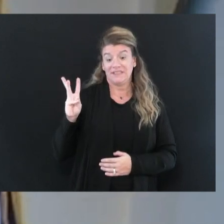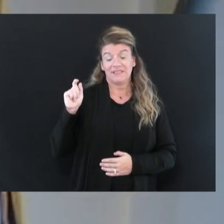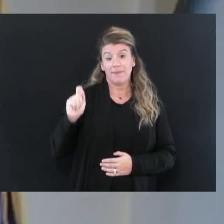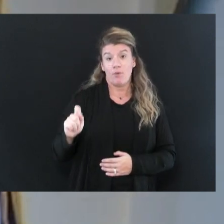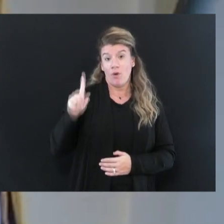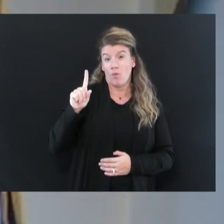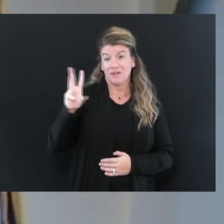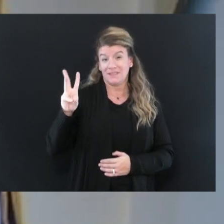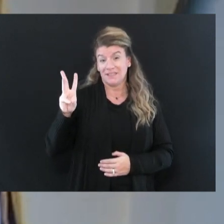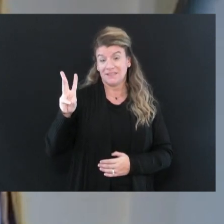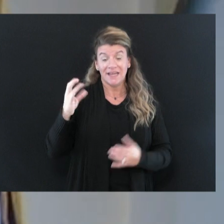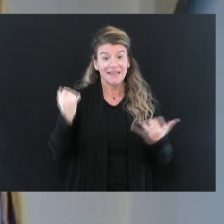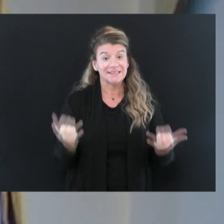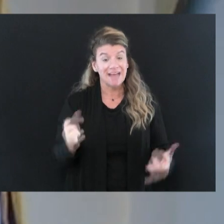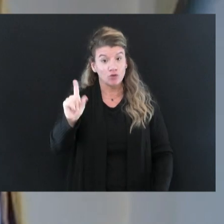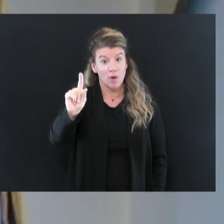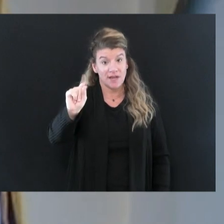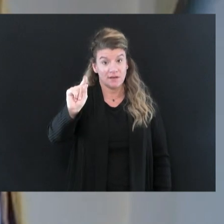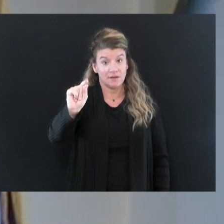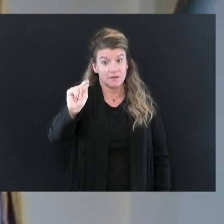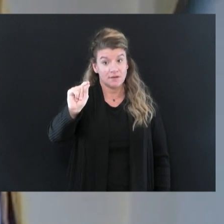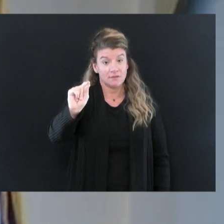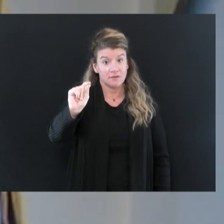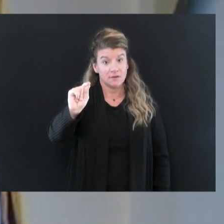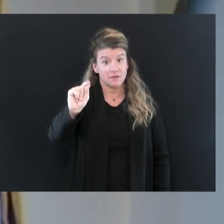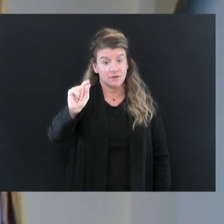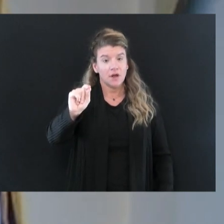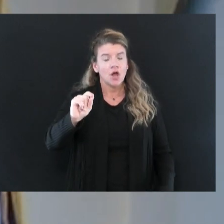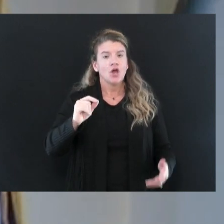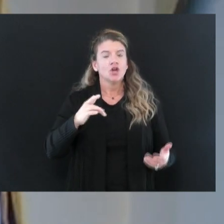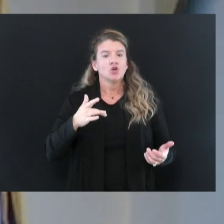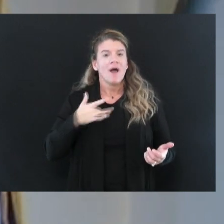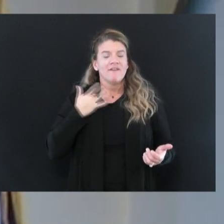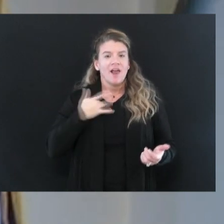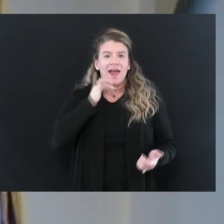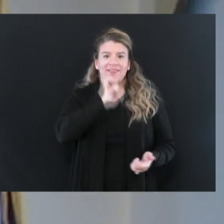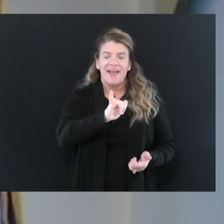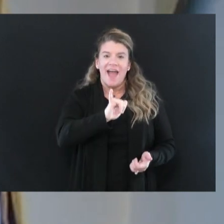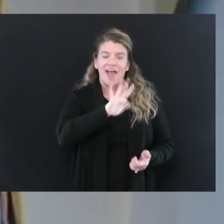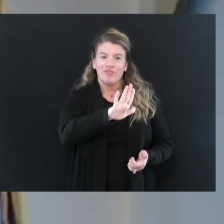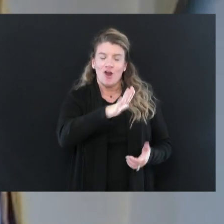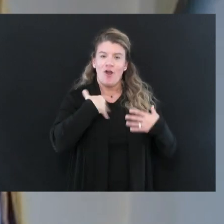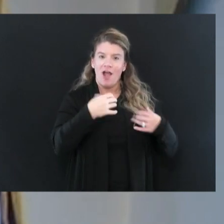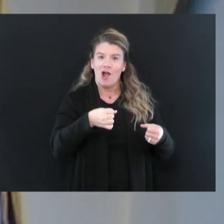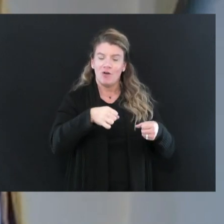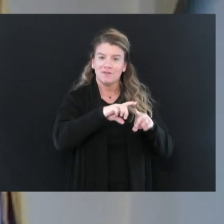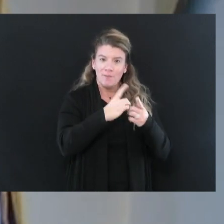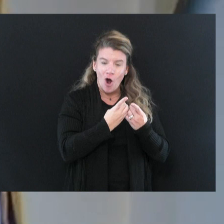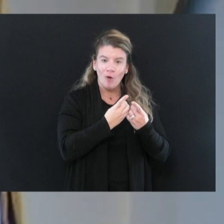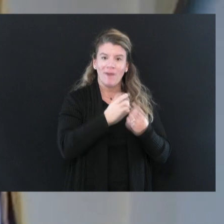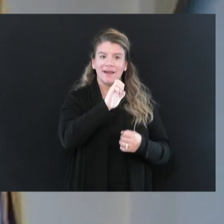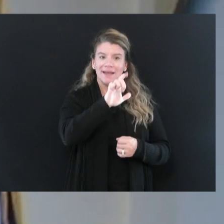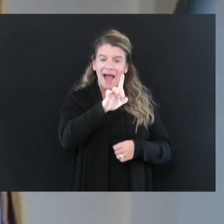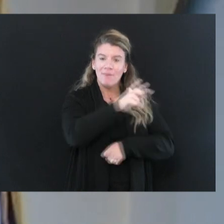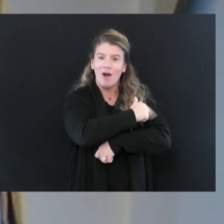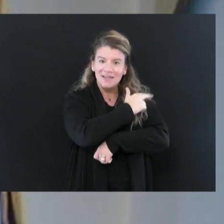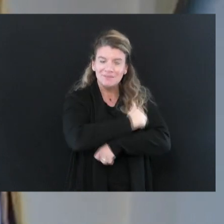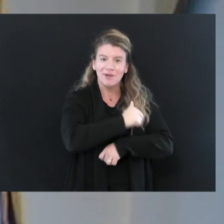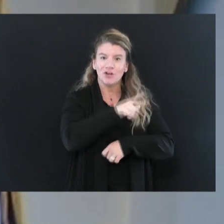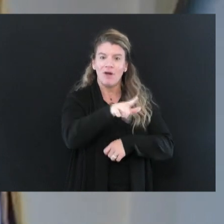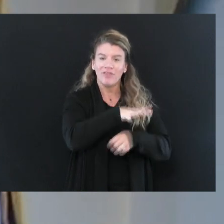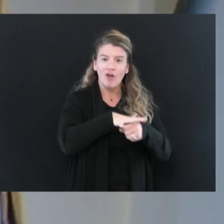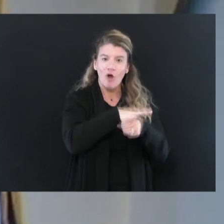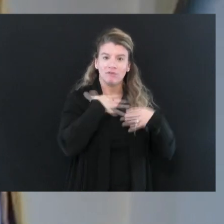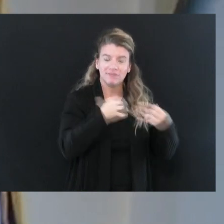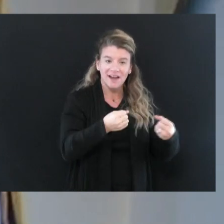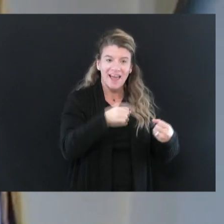16.16. It's now 20. So I think what Dr. Kilkenny and the folks at Cabell are seeing and are reacting to is